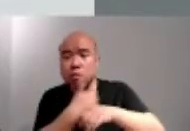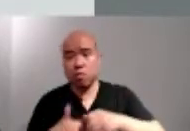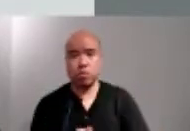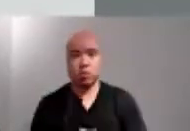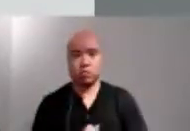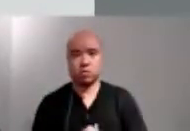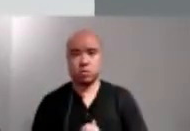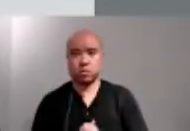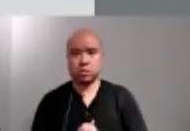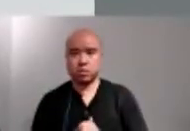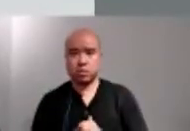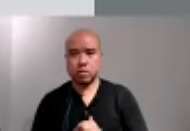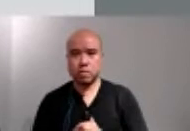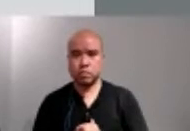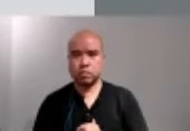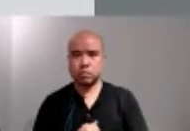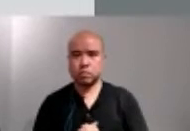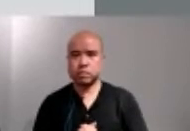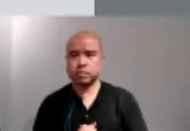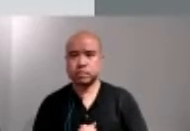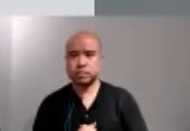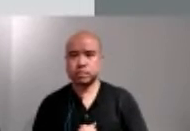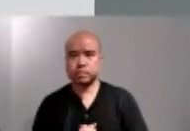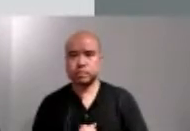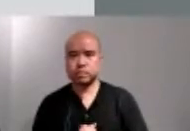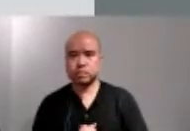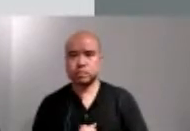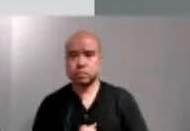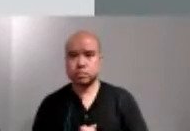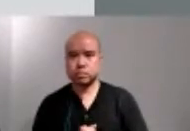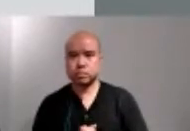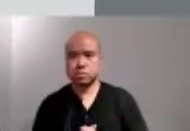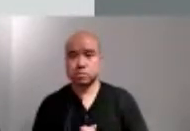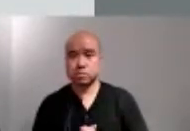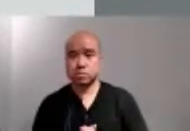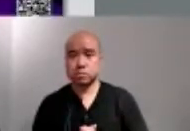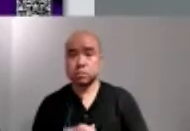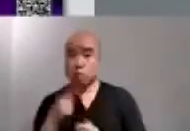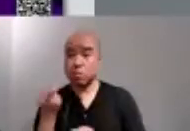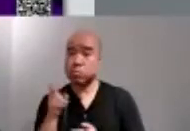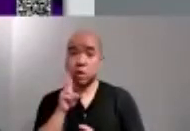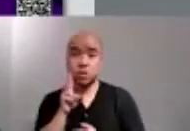normal in the COVID-19 times. Here's some cases.